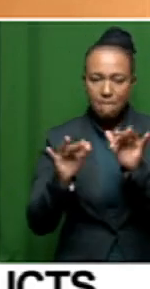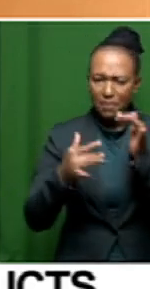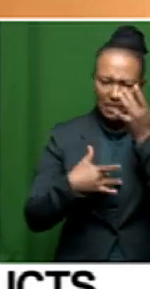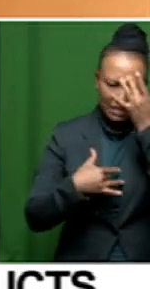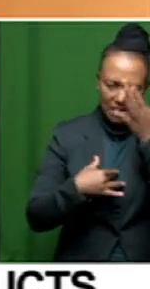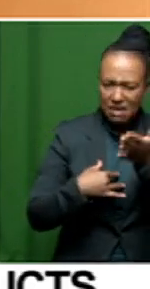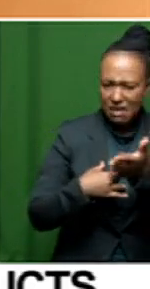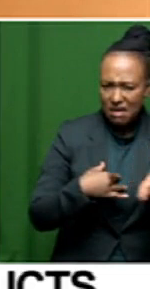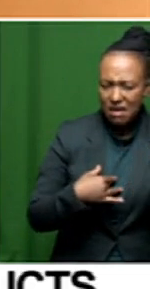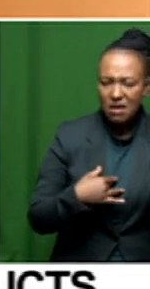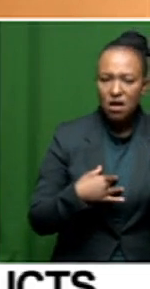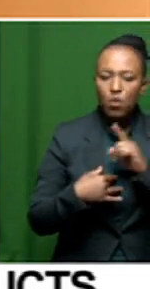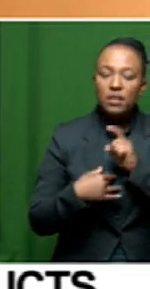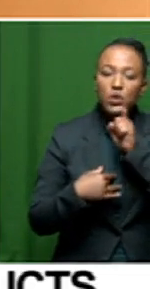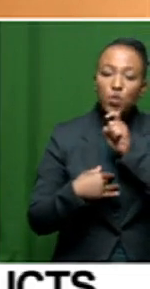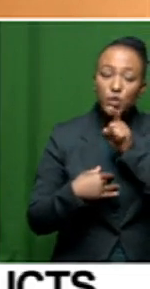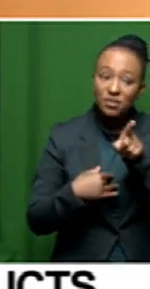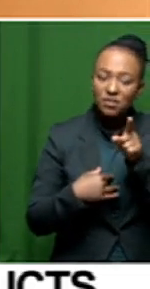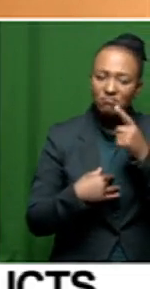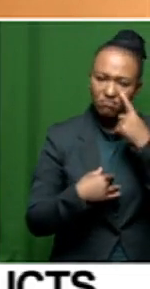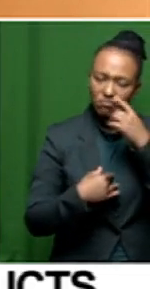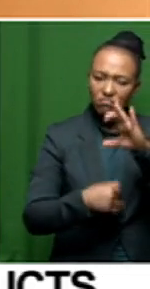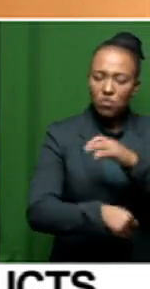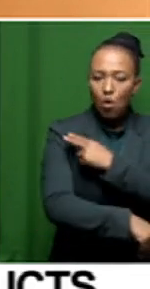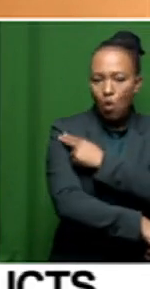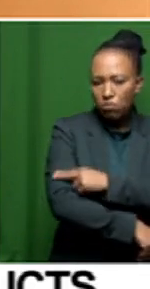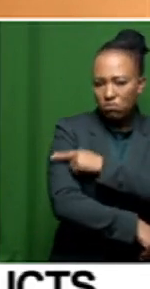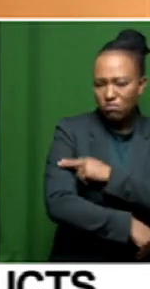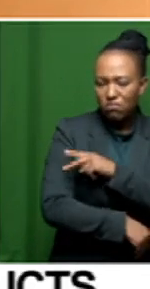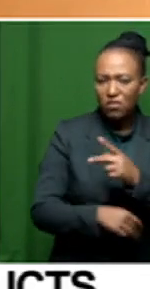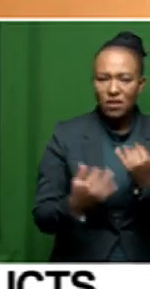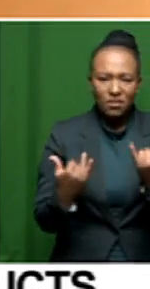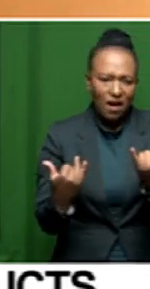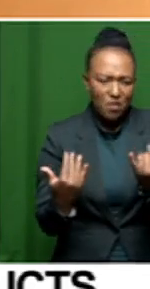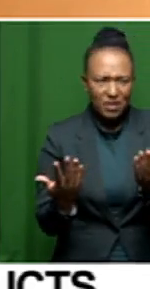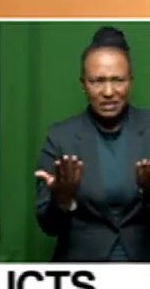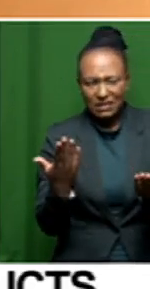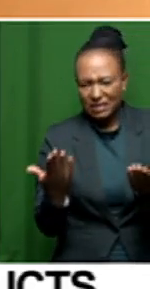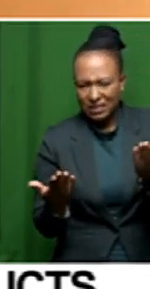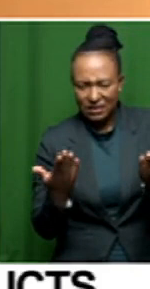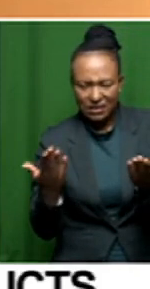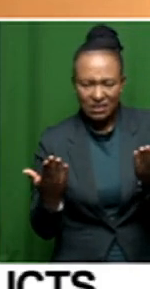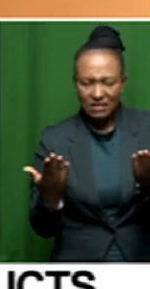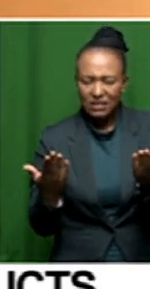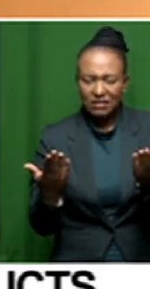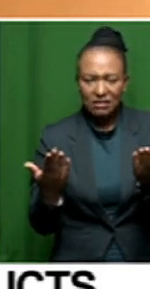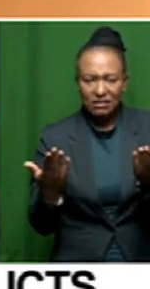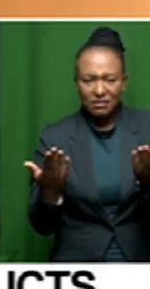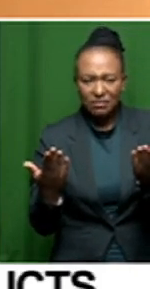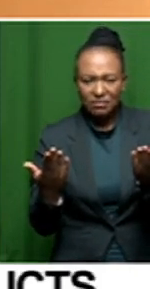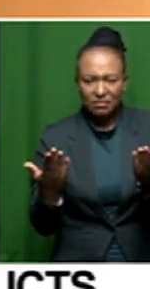patients, of everyone who makes use of that facility. And the fact that there does seem to be some sort